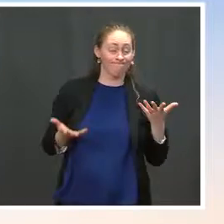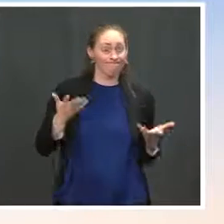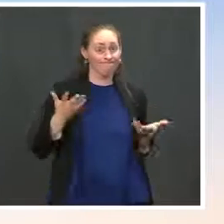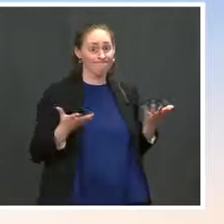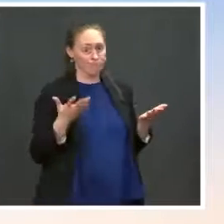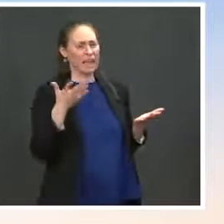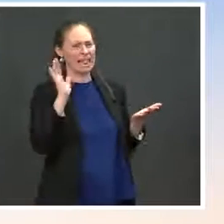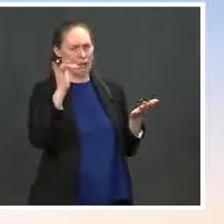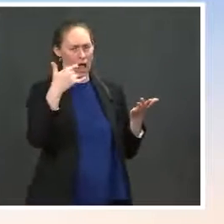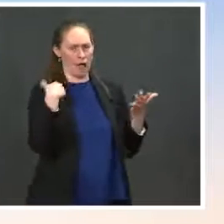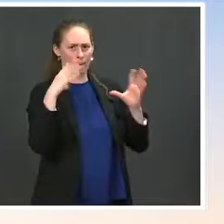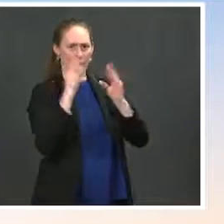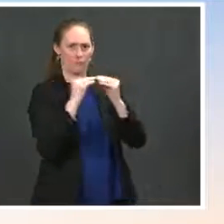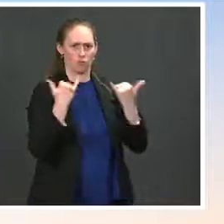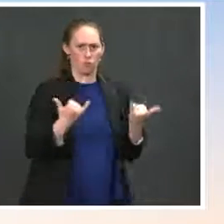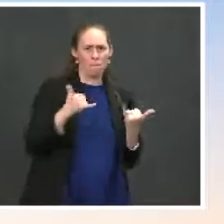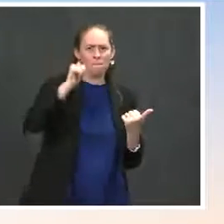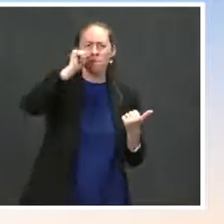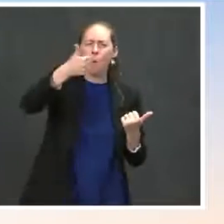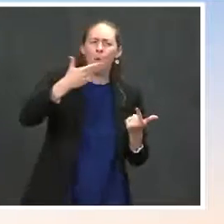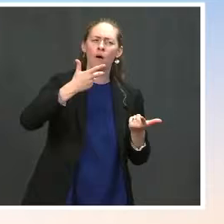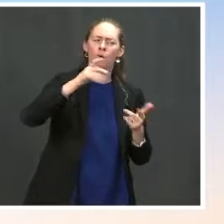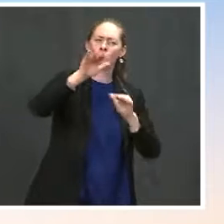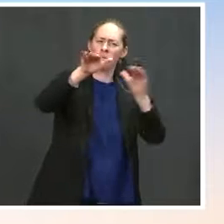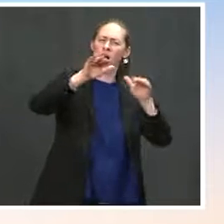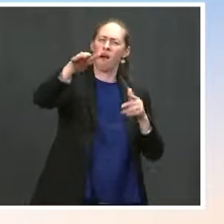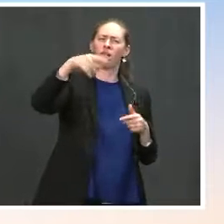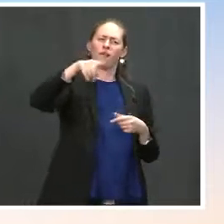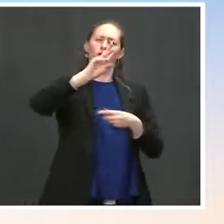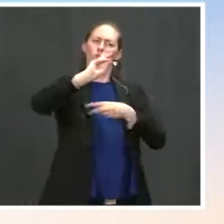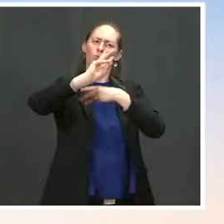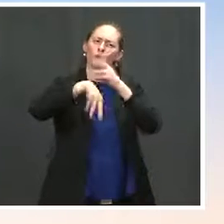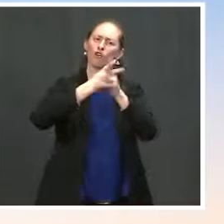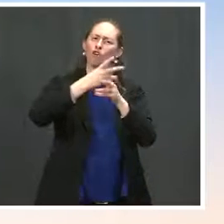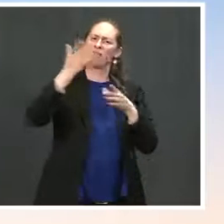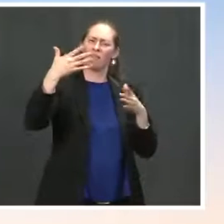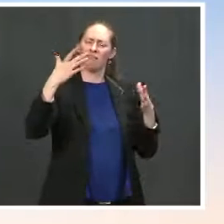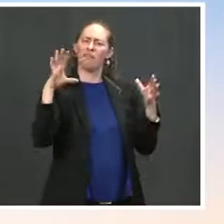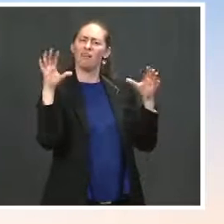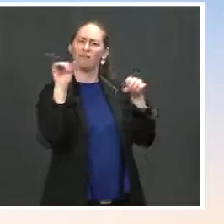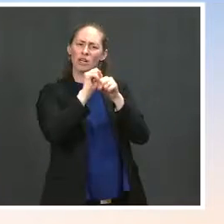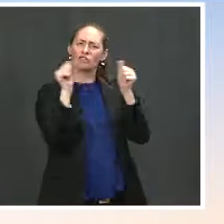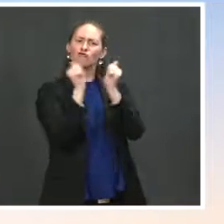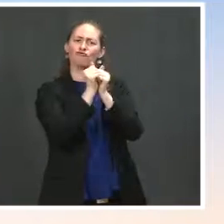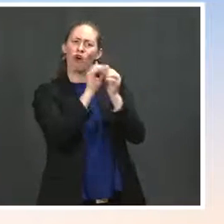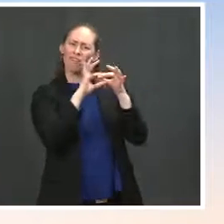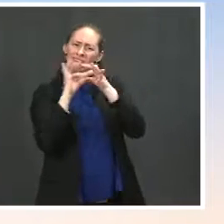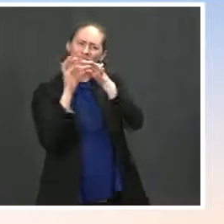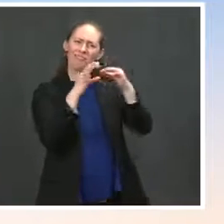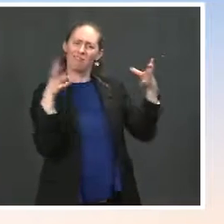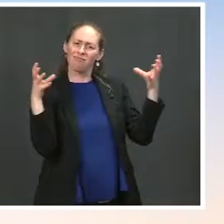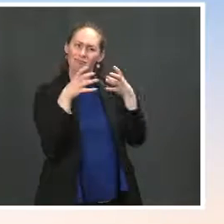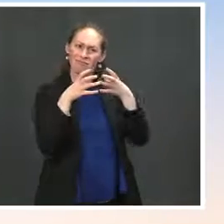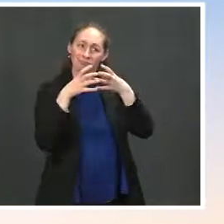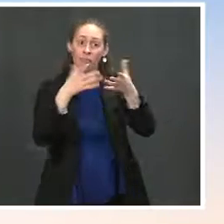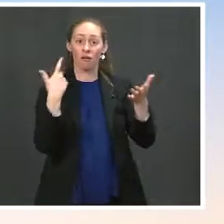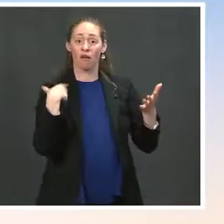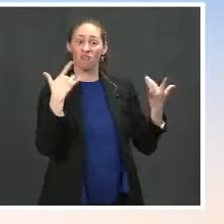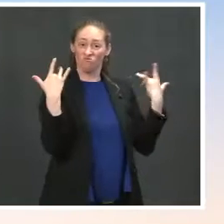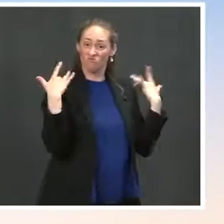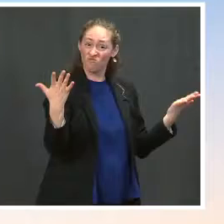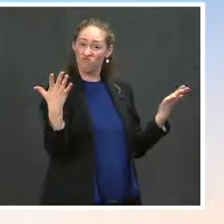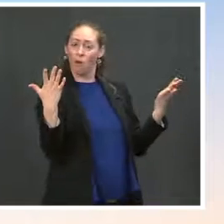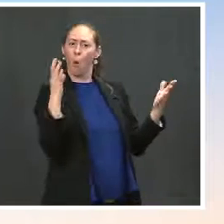are just a reminder that the world is moving in this direction. So we either get on board and lead, or we don't, and there may be a disagreement about